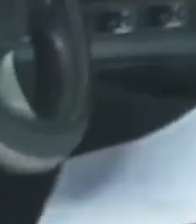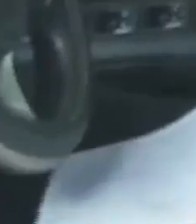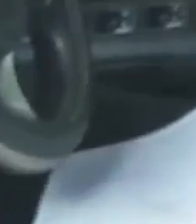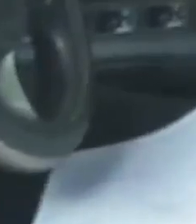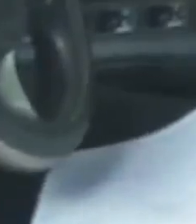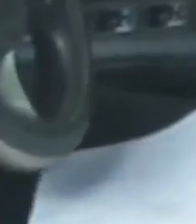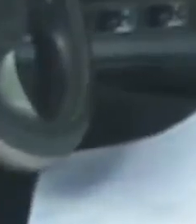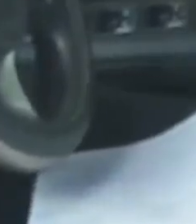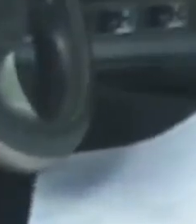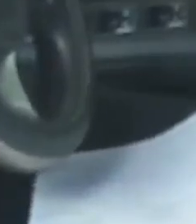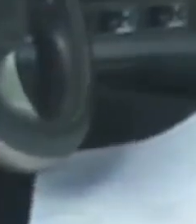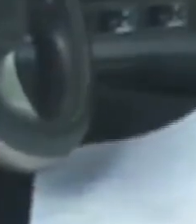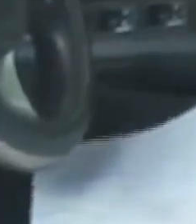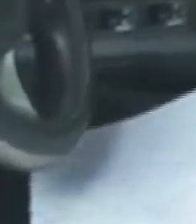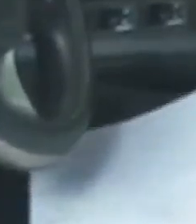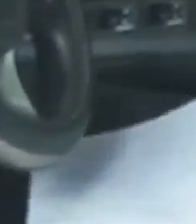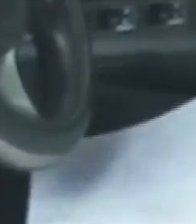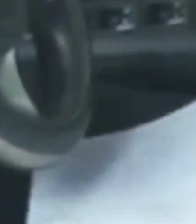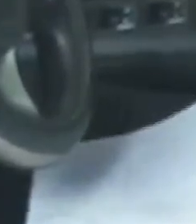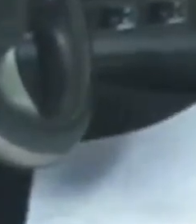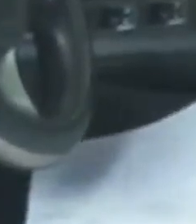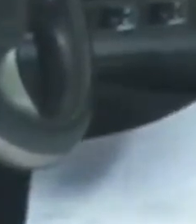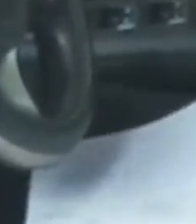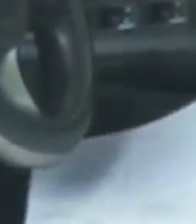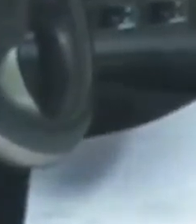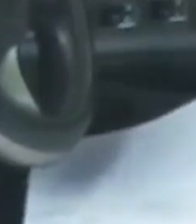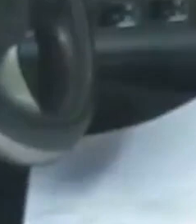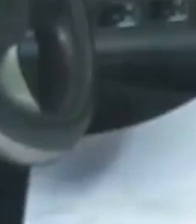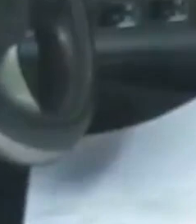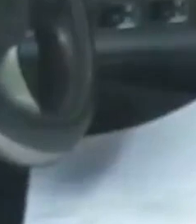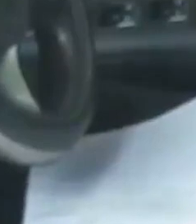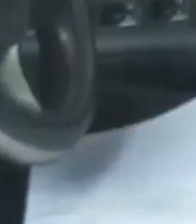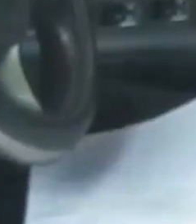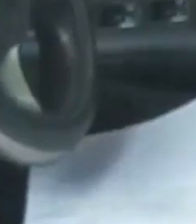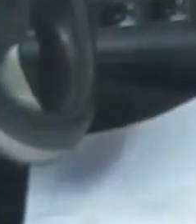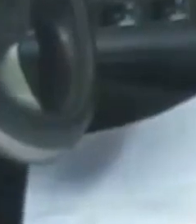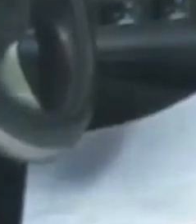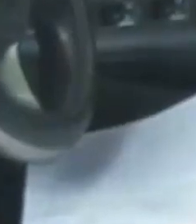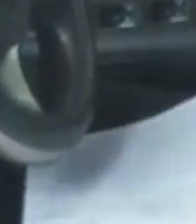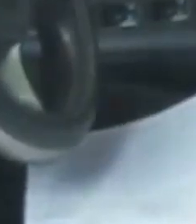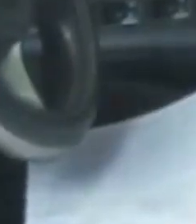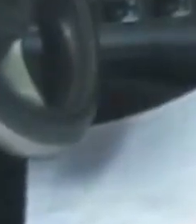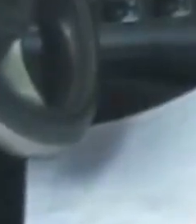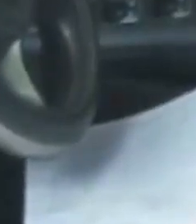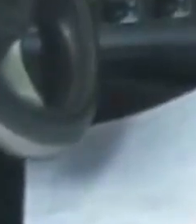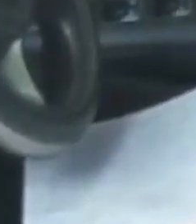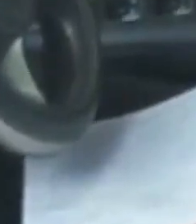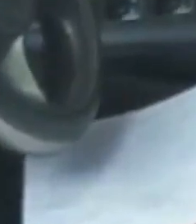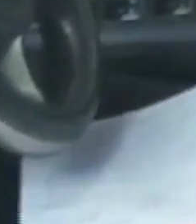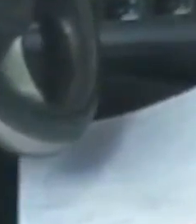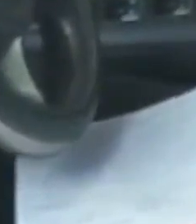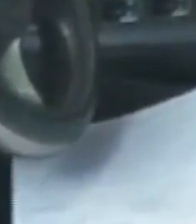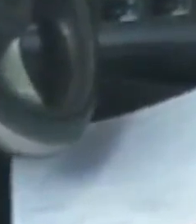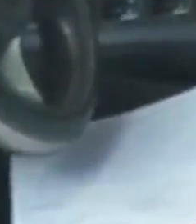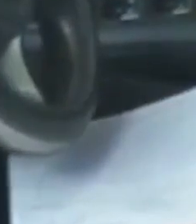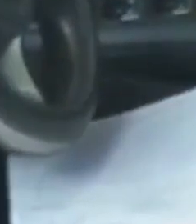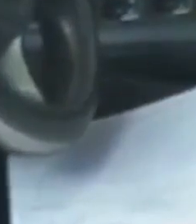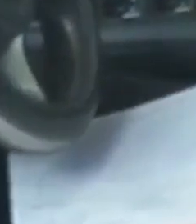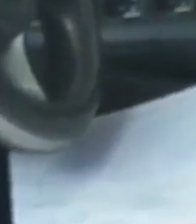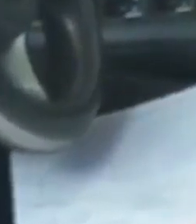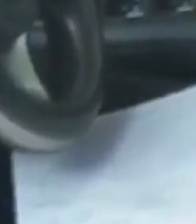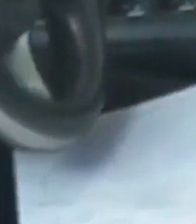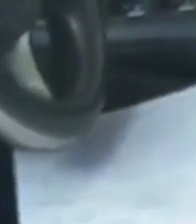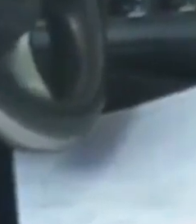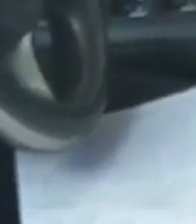Crawford Stadium getting my booster shot. I took the vaccine because I'm a medical student, and I've seen firsthand that how COVID